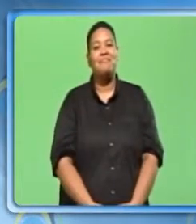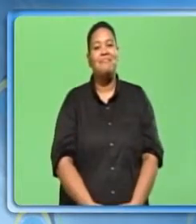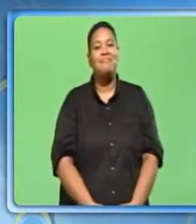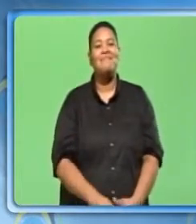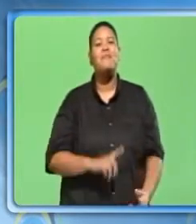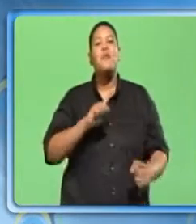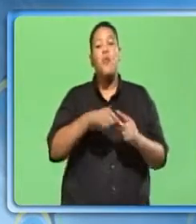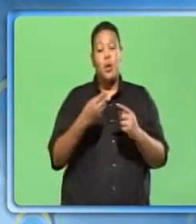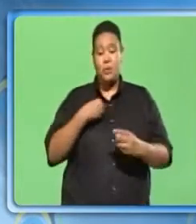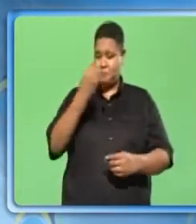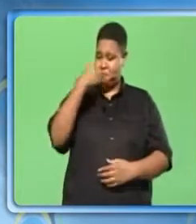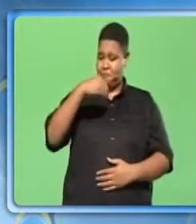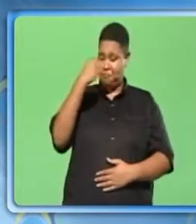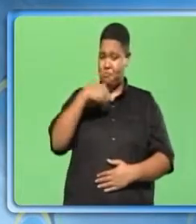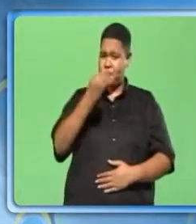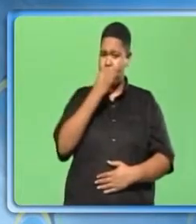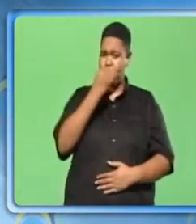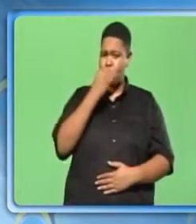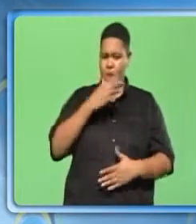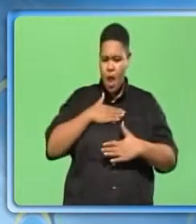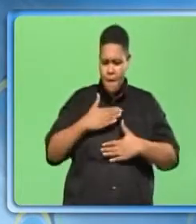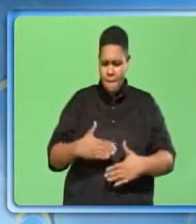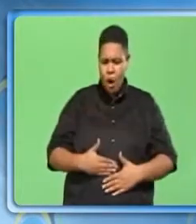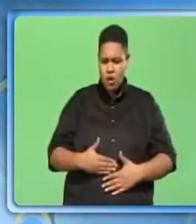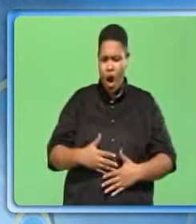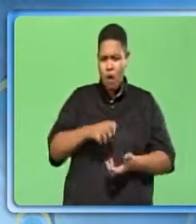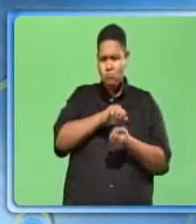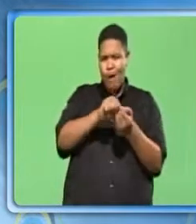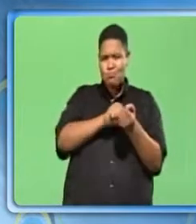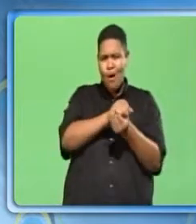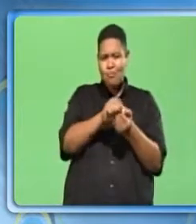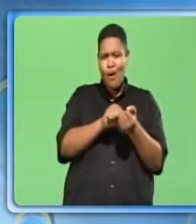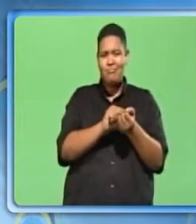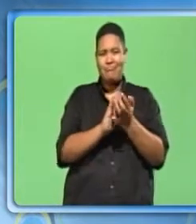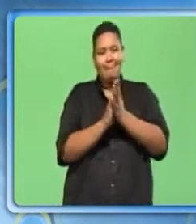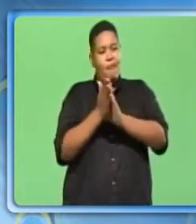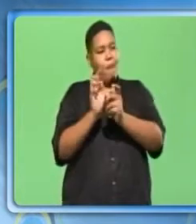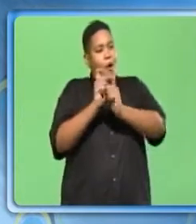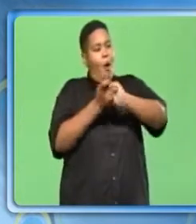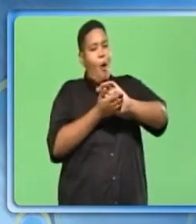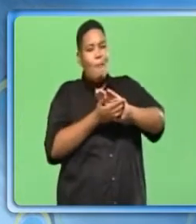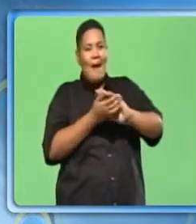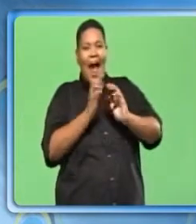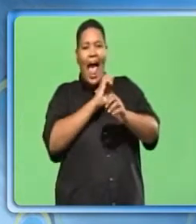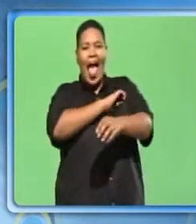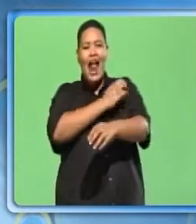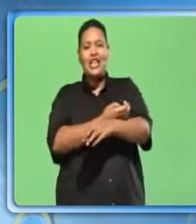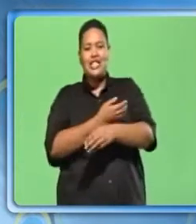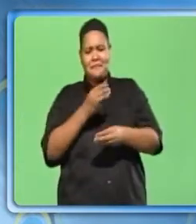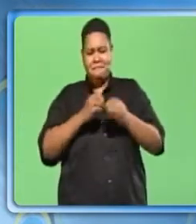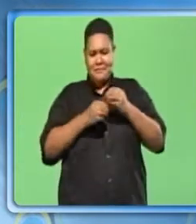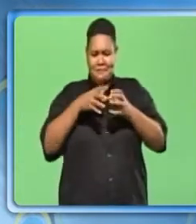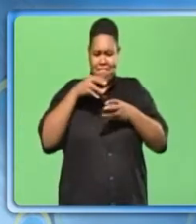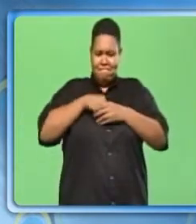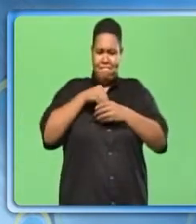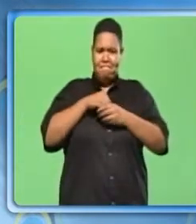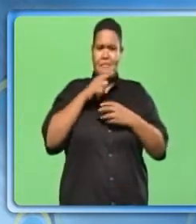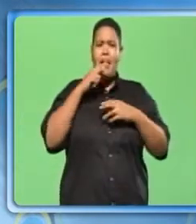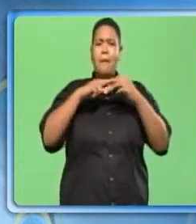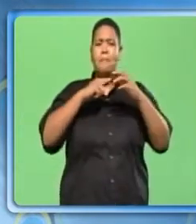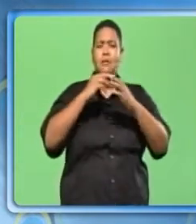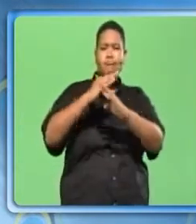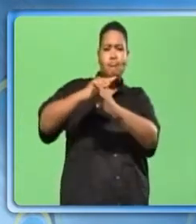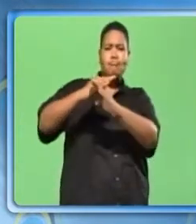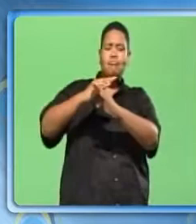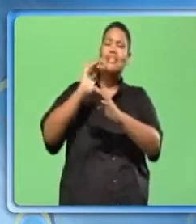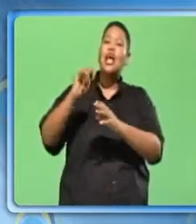When we eat food and the body uses it to make energy, repair tissues, and build up the body's defenses,